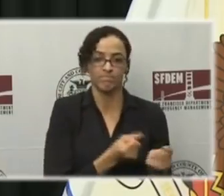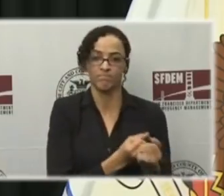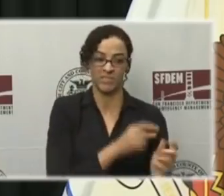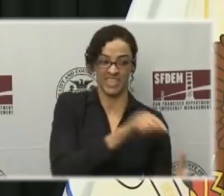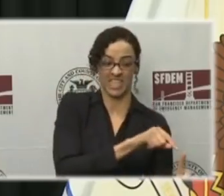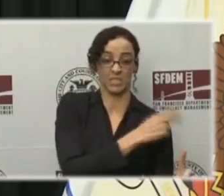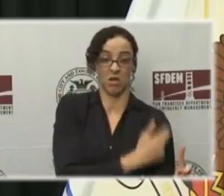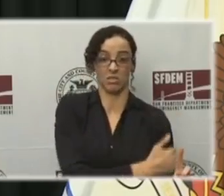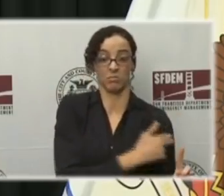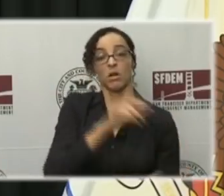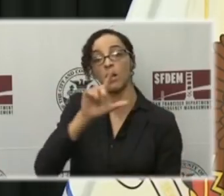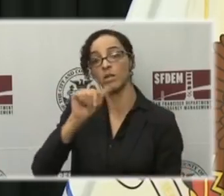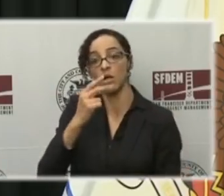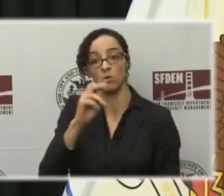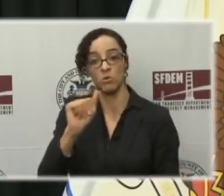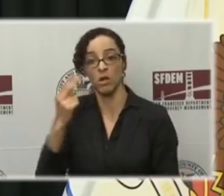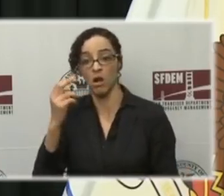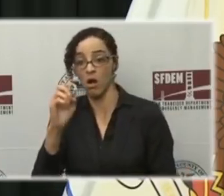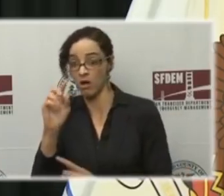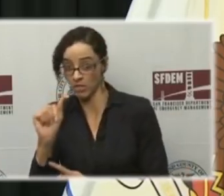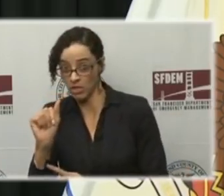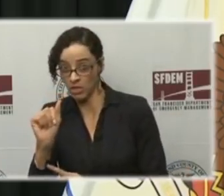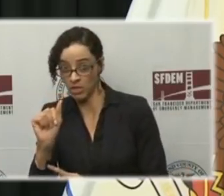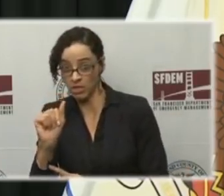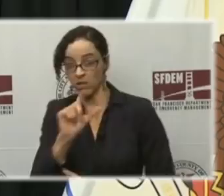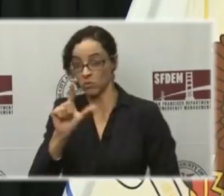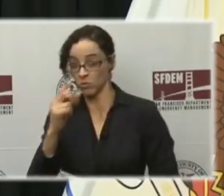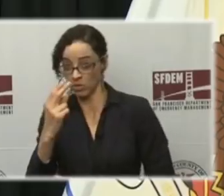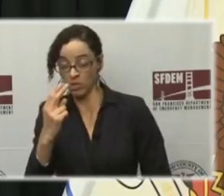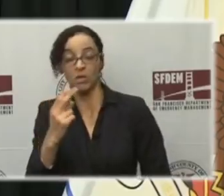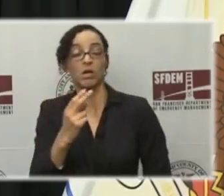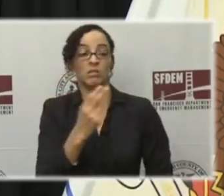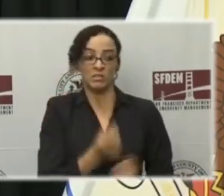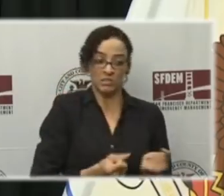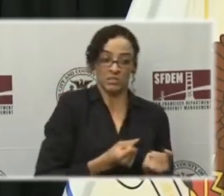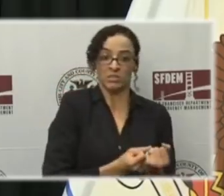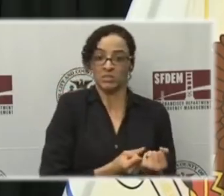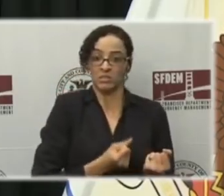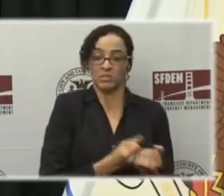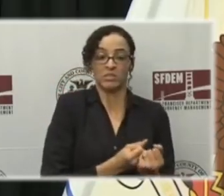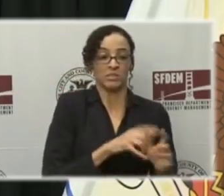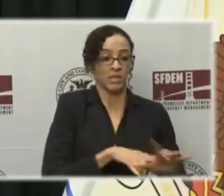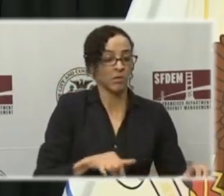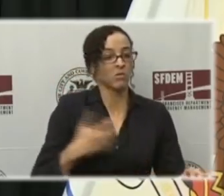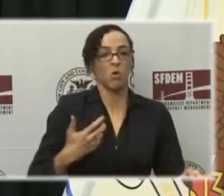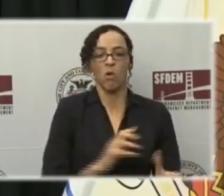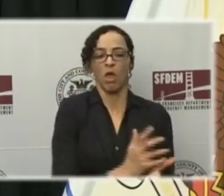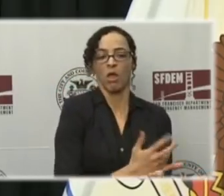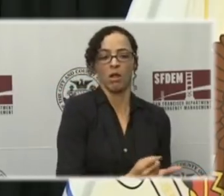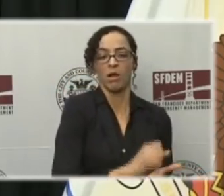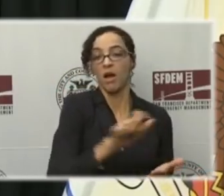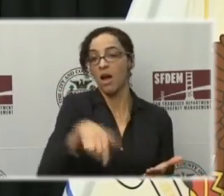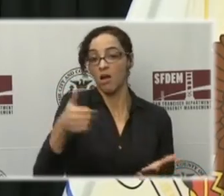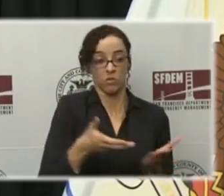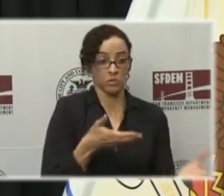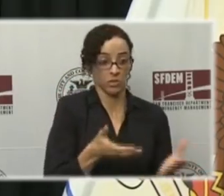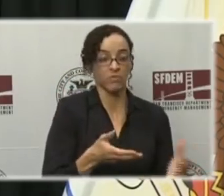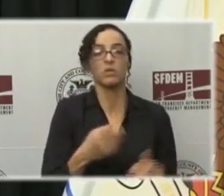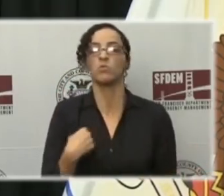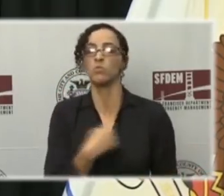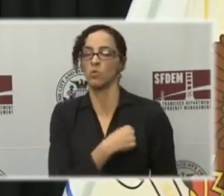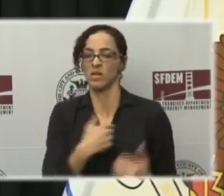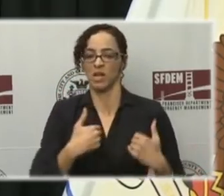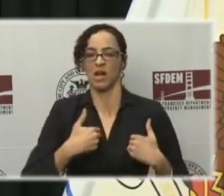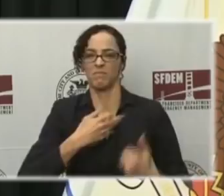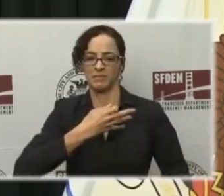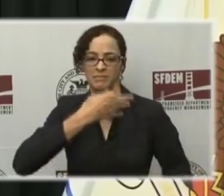hospital and we don't continue to drain other services, but we have the expertise and the testing on site and the